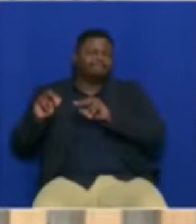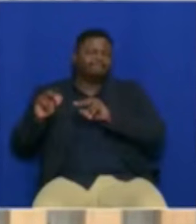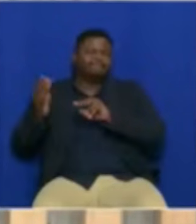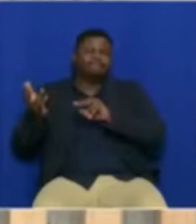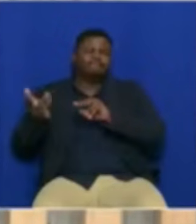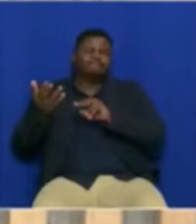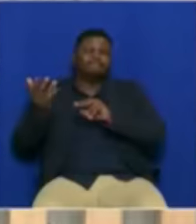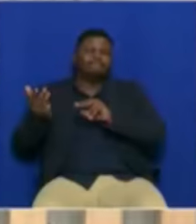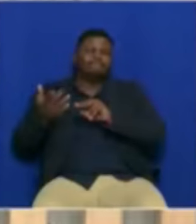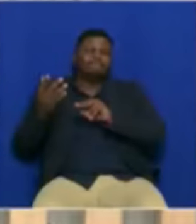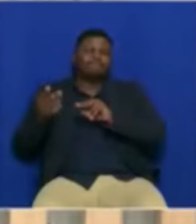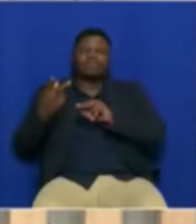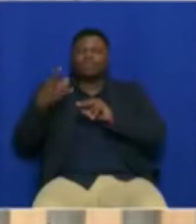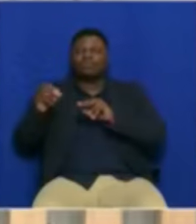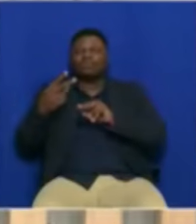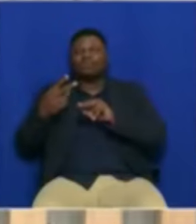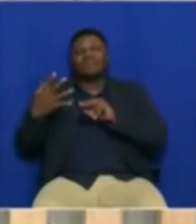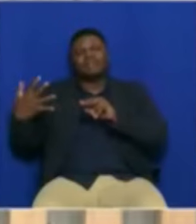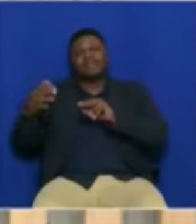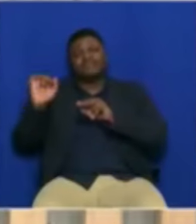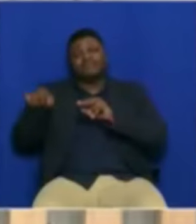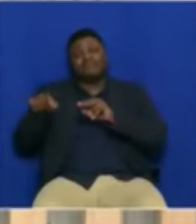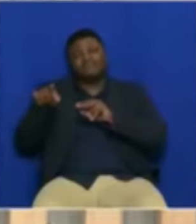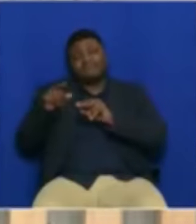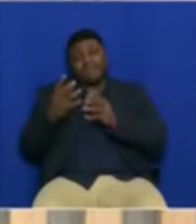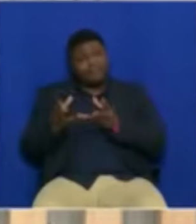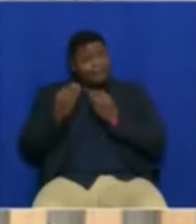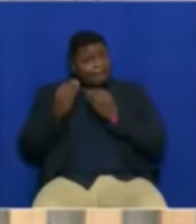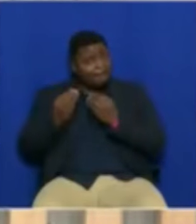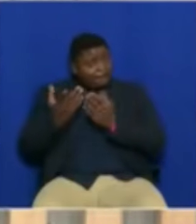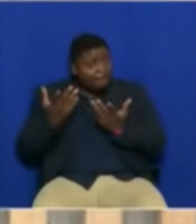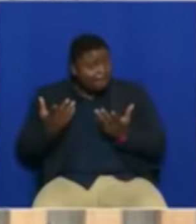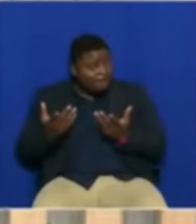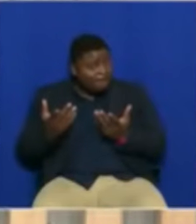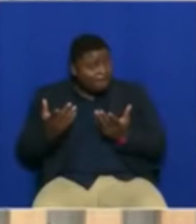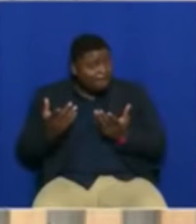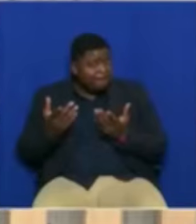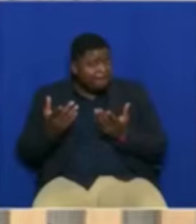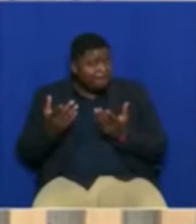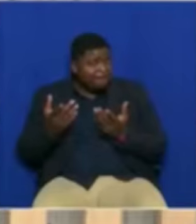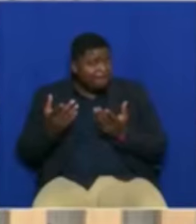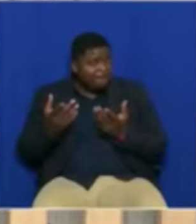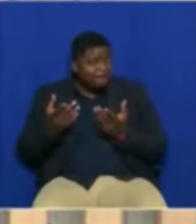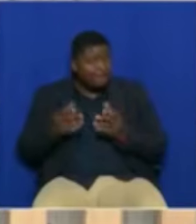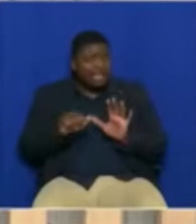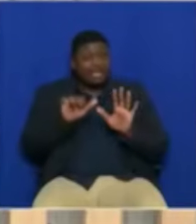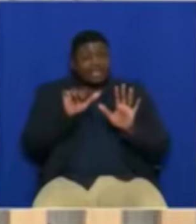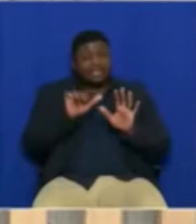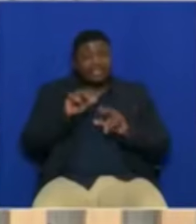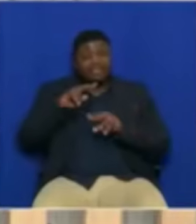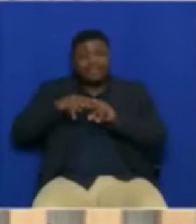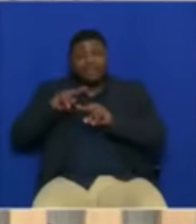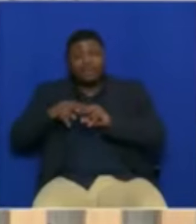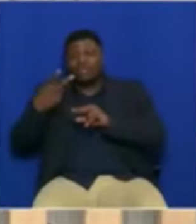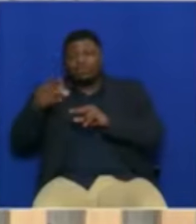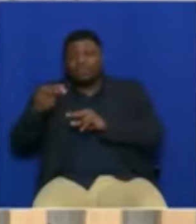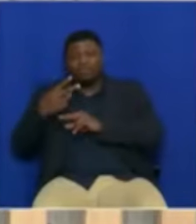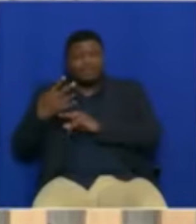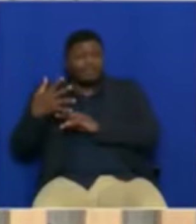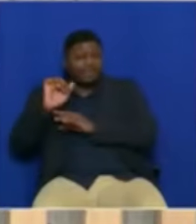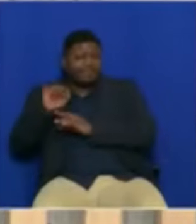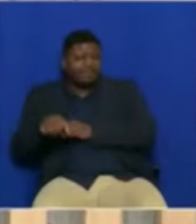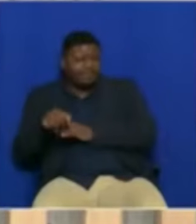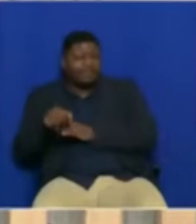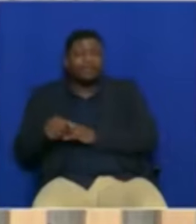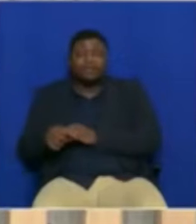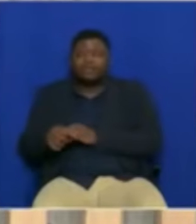2025. Is that what you have? 2025, 6th of February 2025. Yes. And that particular summons, if we go to